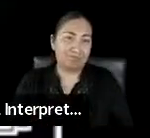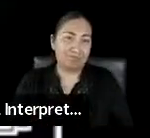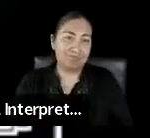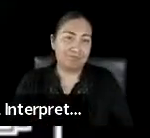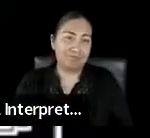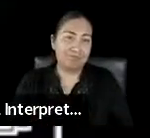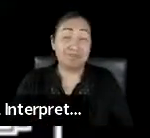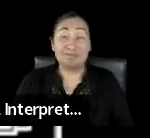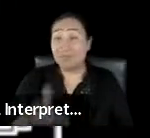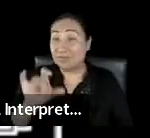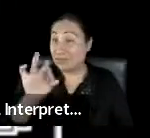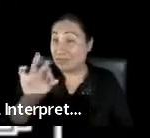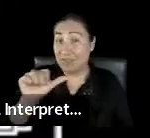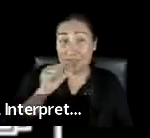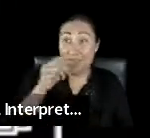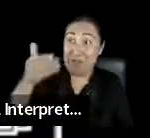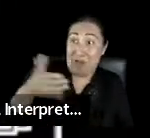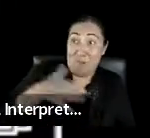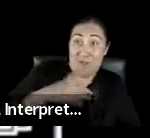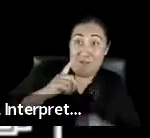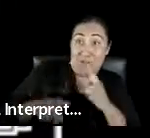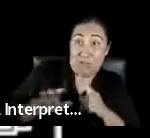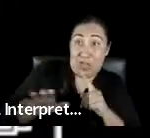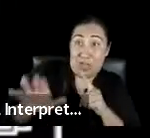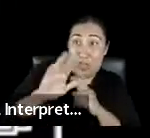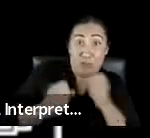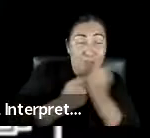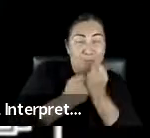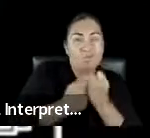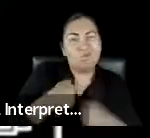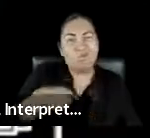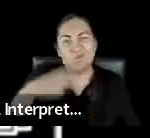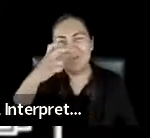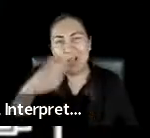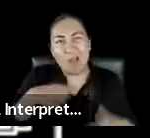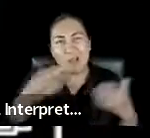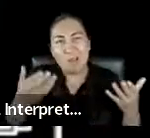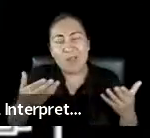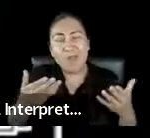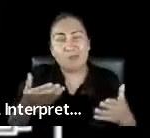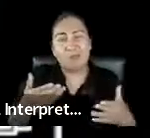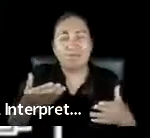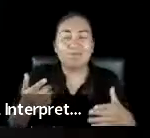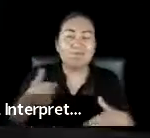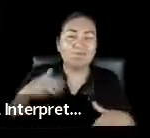If it weren't for my friends and their support, I don't think I would be here. This is Enrique Ibarra signing off.